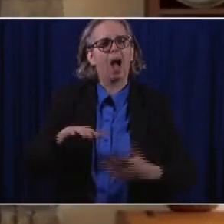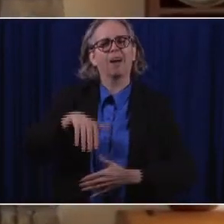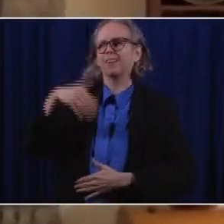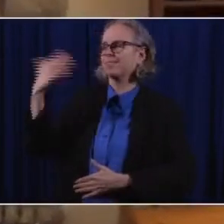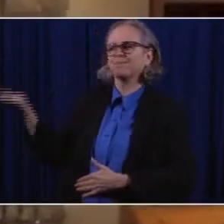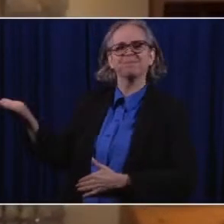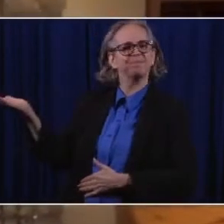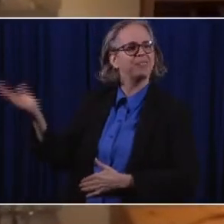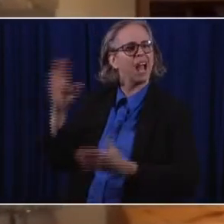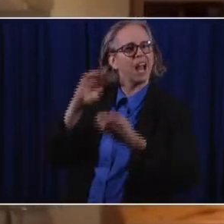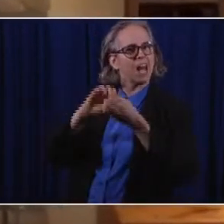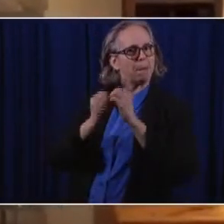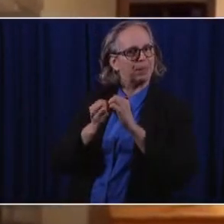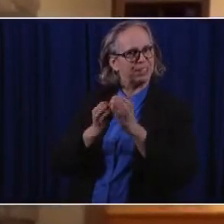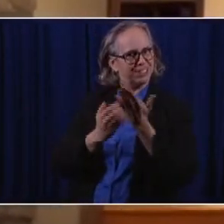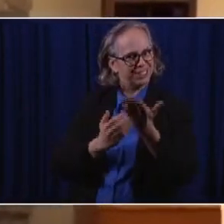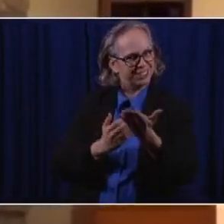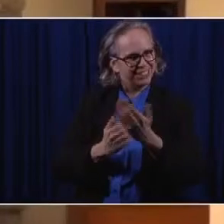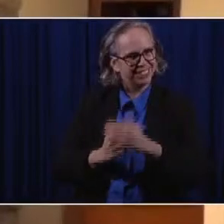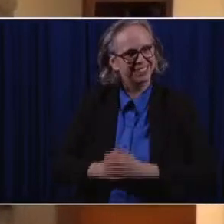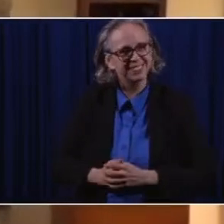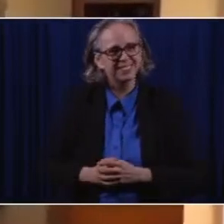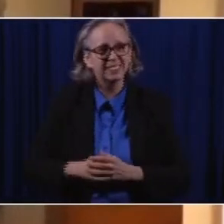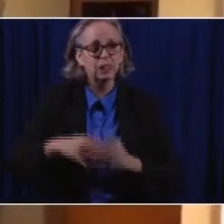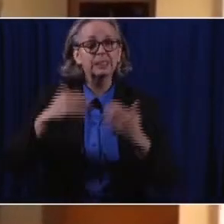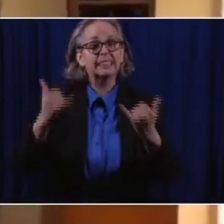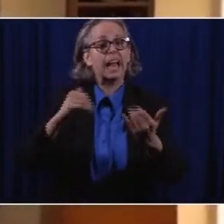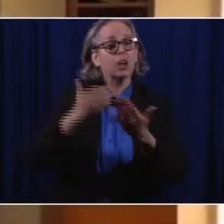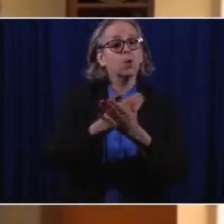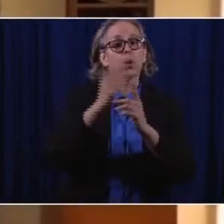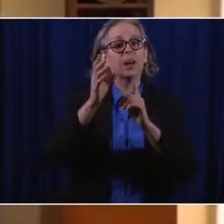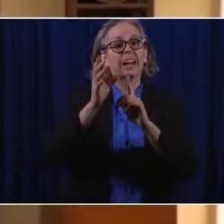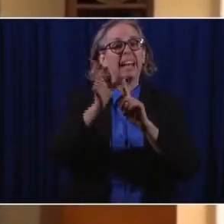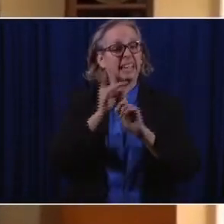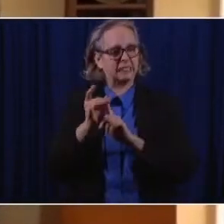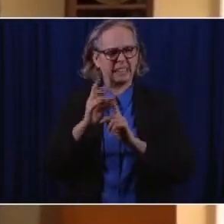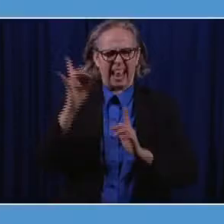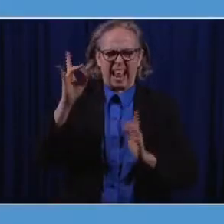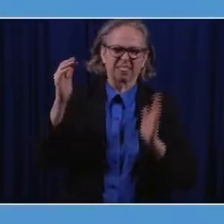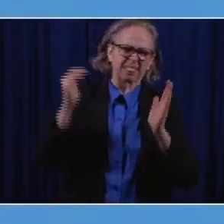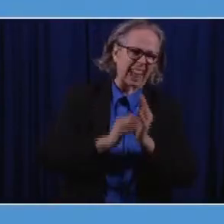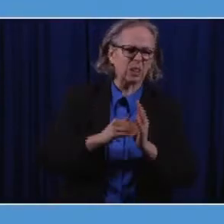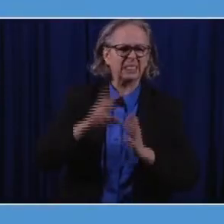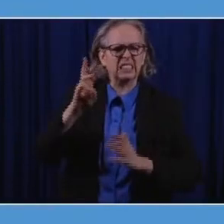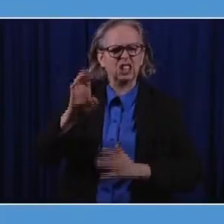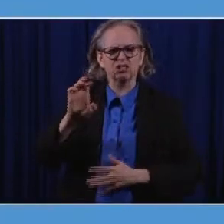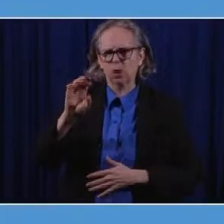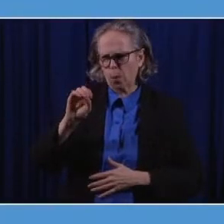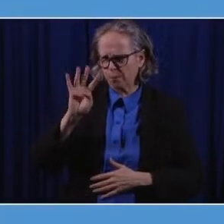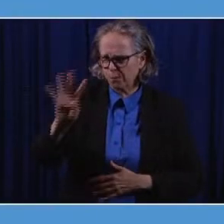quick. The number today for new cases is 8,604.